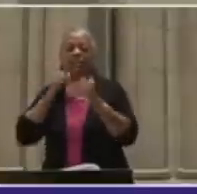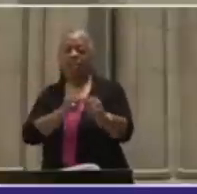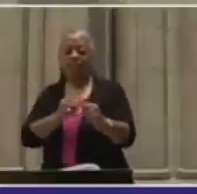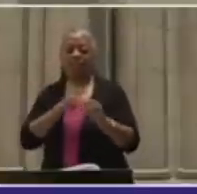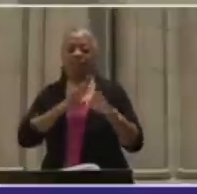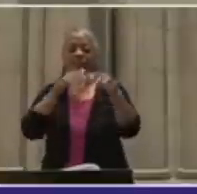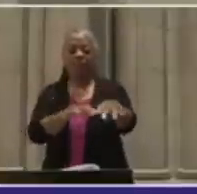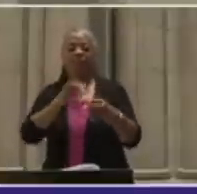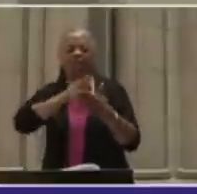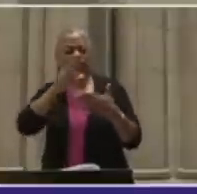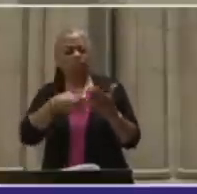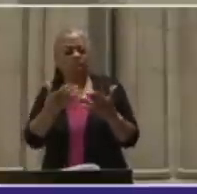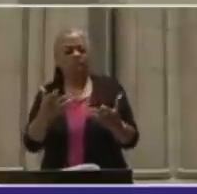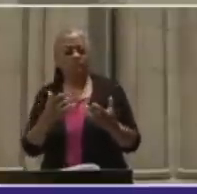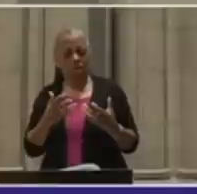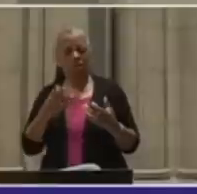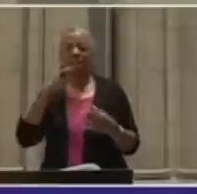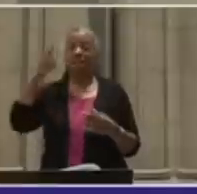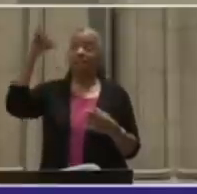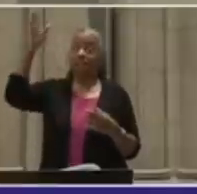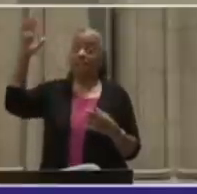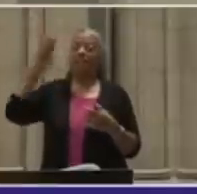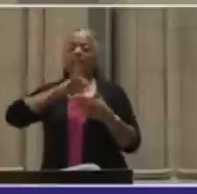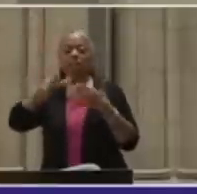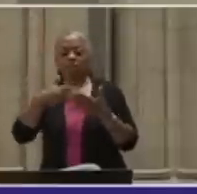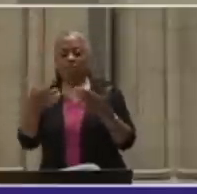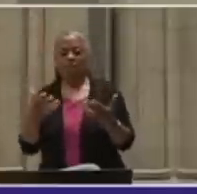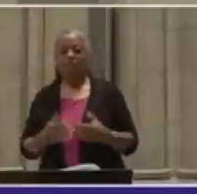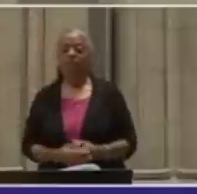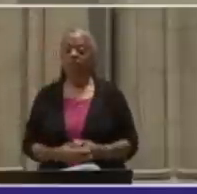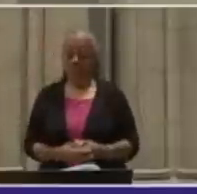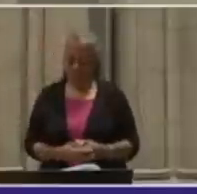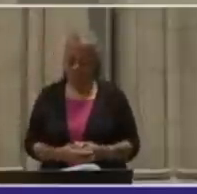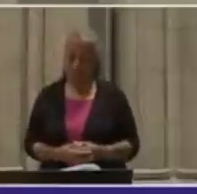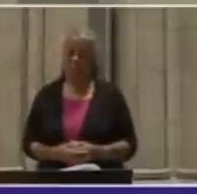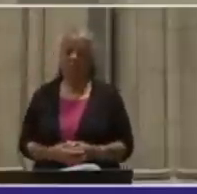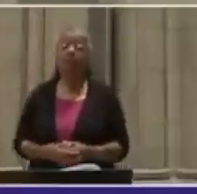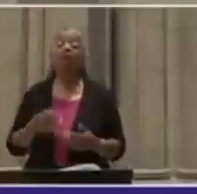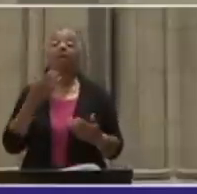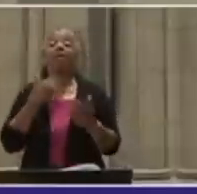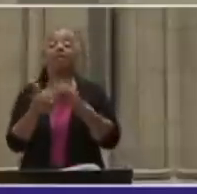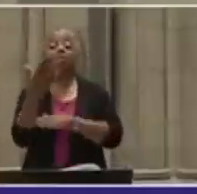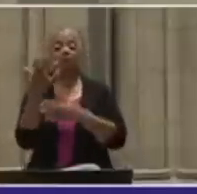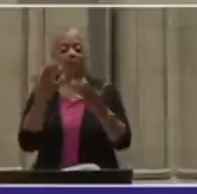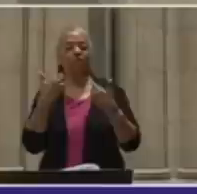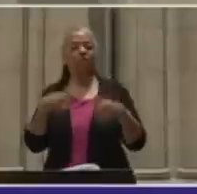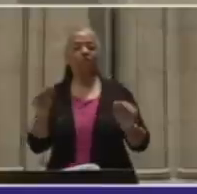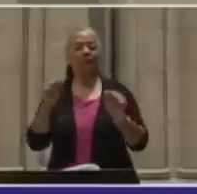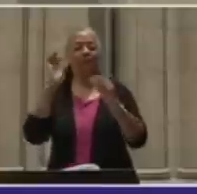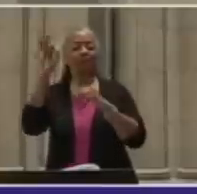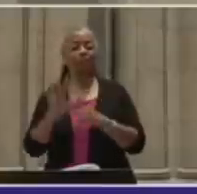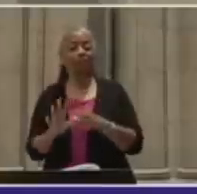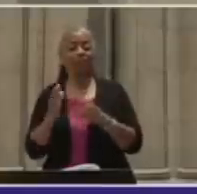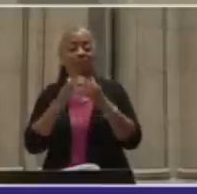says God. That's all I want. This morning I want to try to preach America.